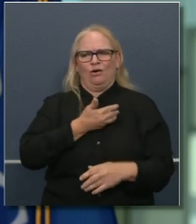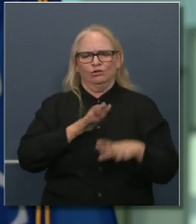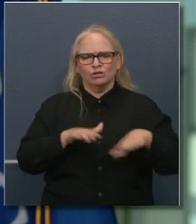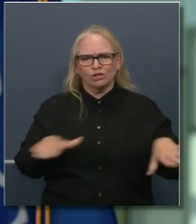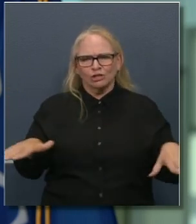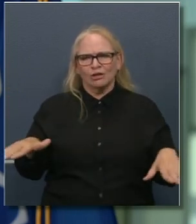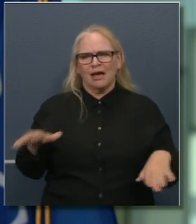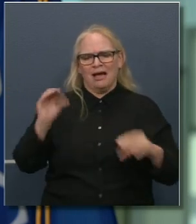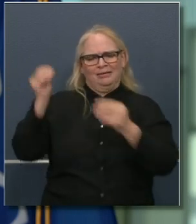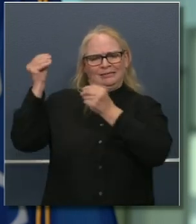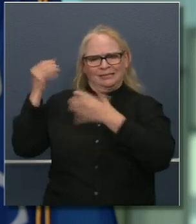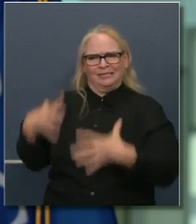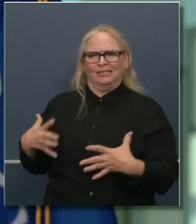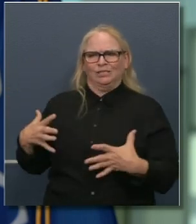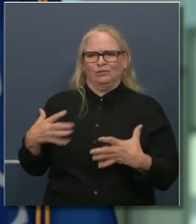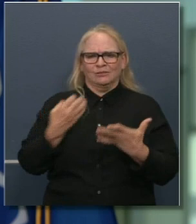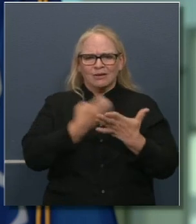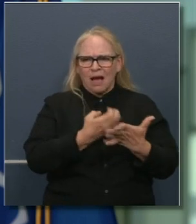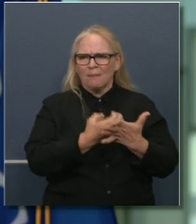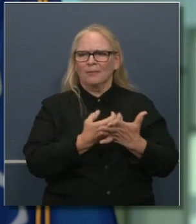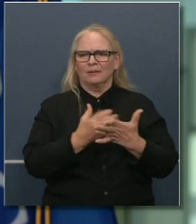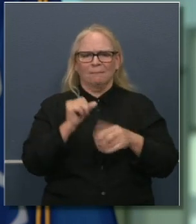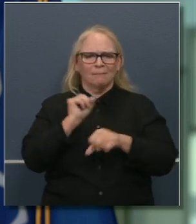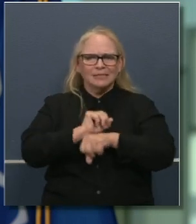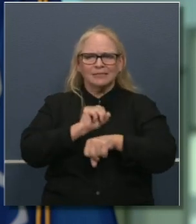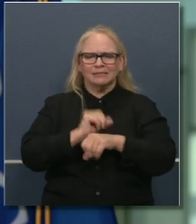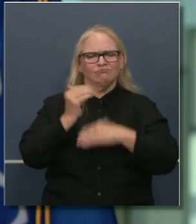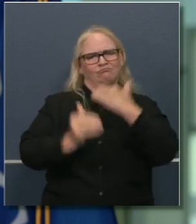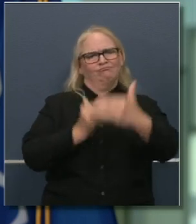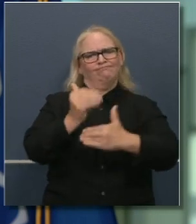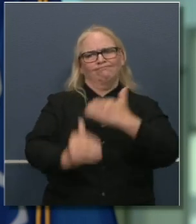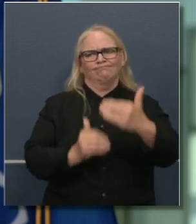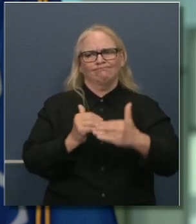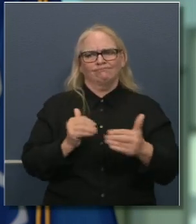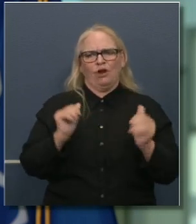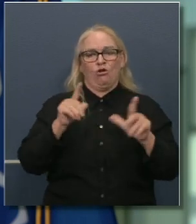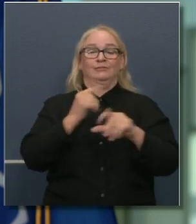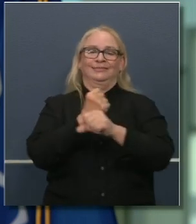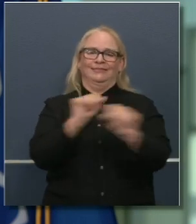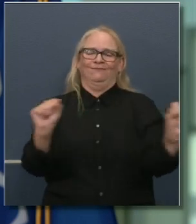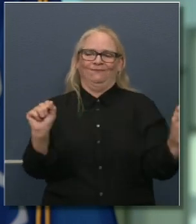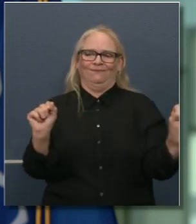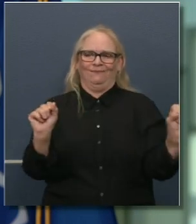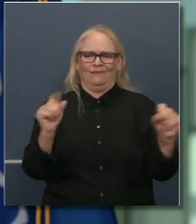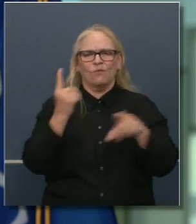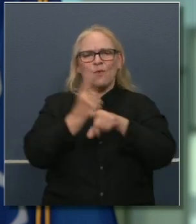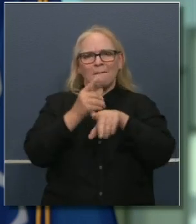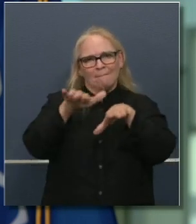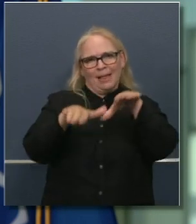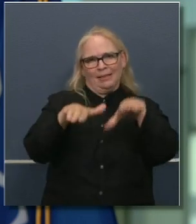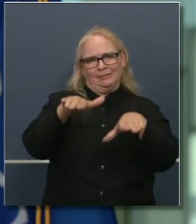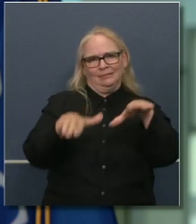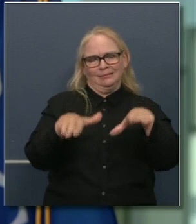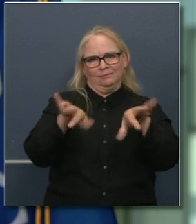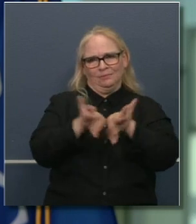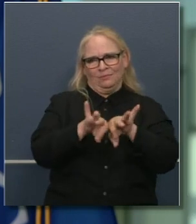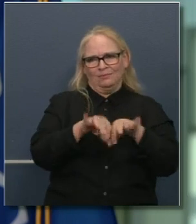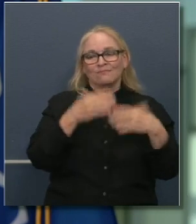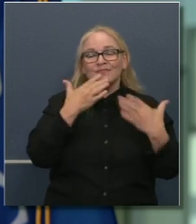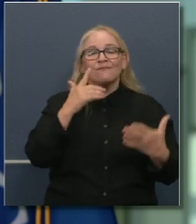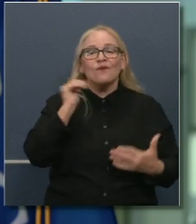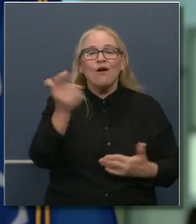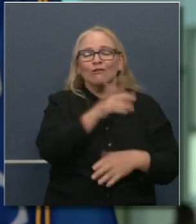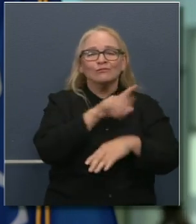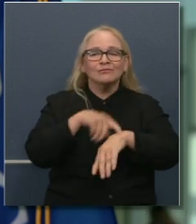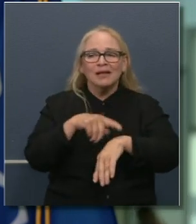our economy moving, keep everybody safe and healthy in the right balance. And so, again, I thank all of you for the opportunity to